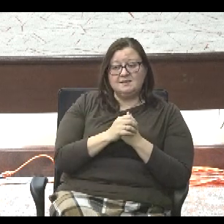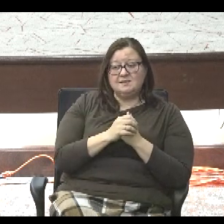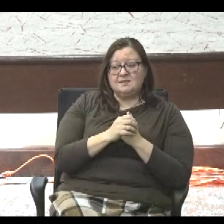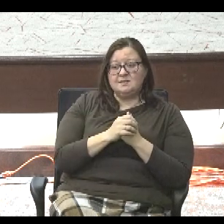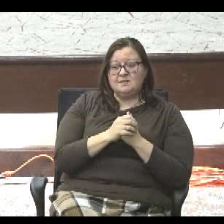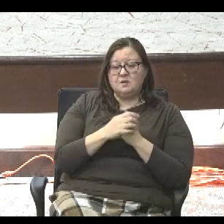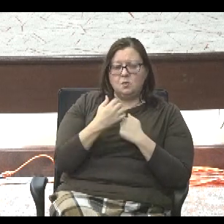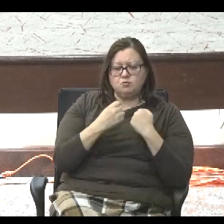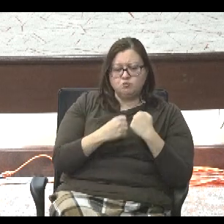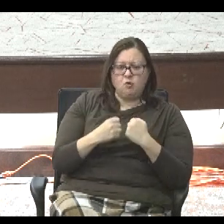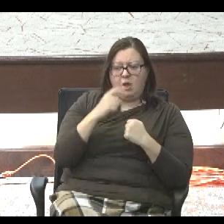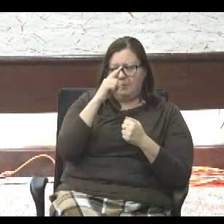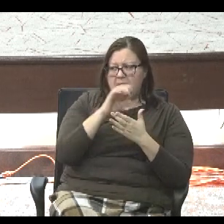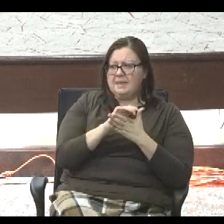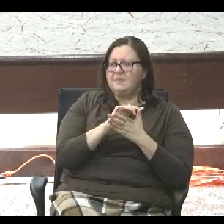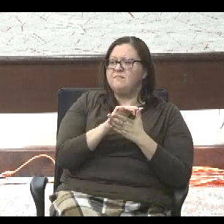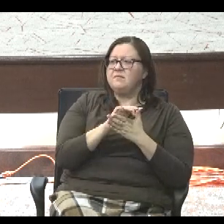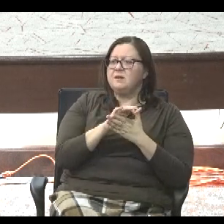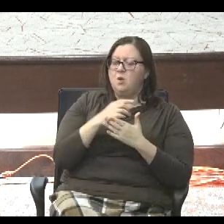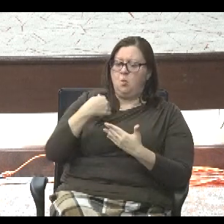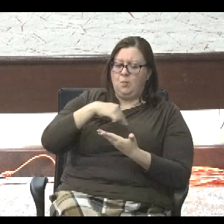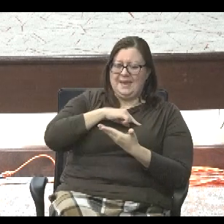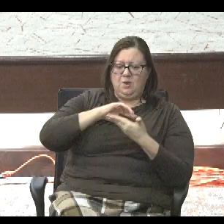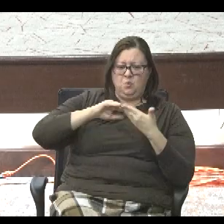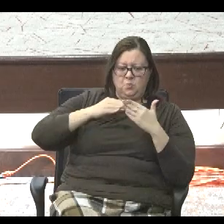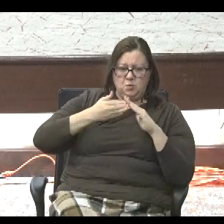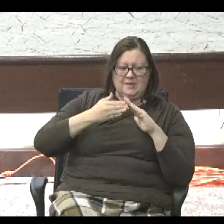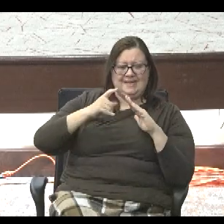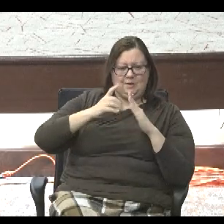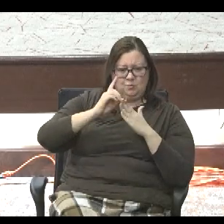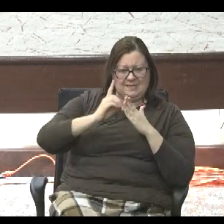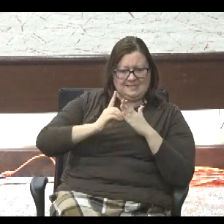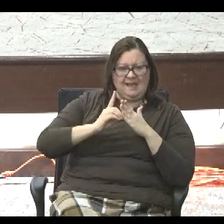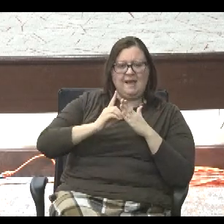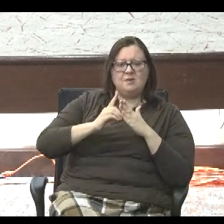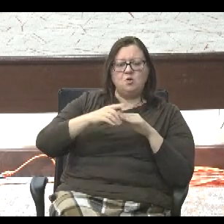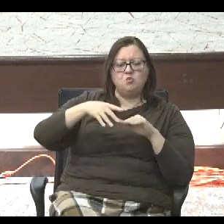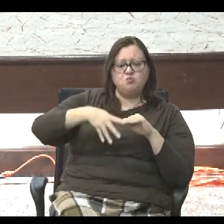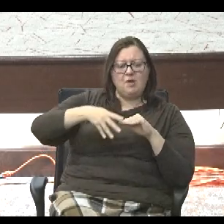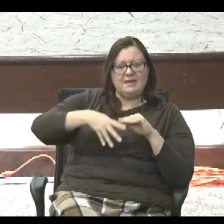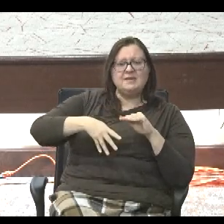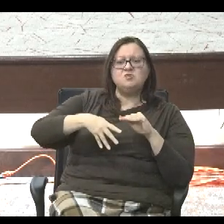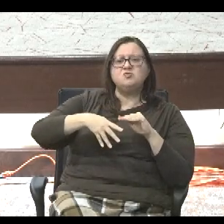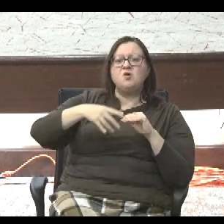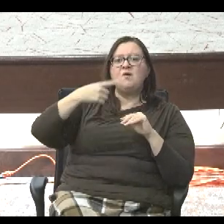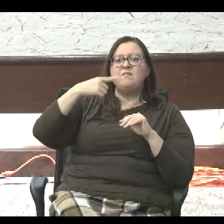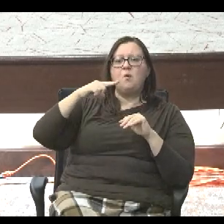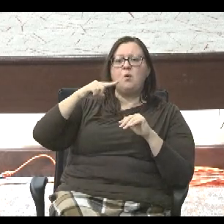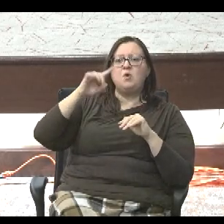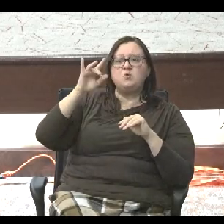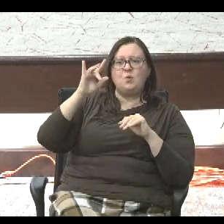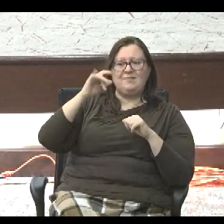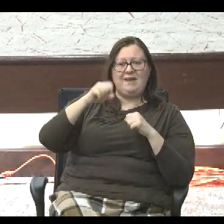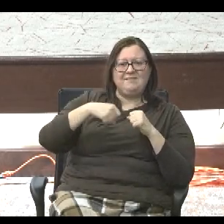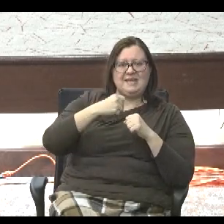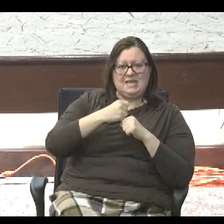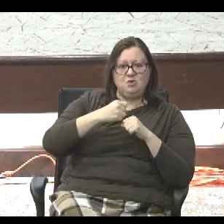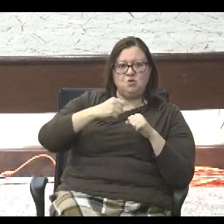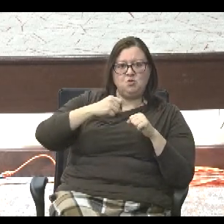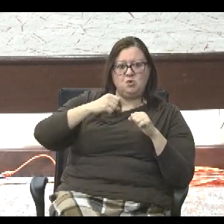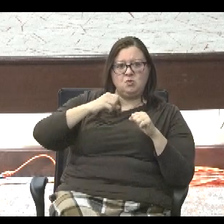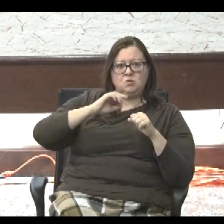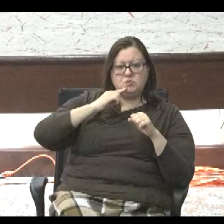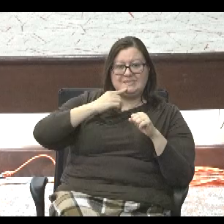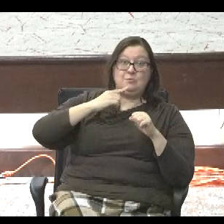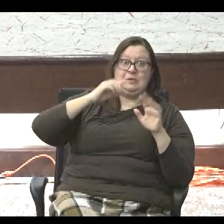We are strong believers that we as a community need to design all of our drainage facilities for a 25-year design storm. The